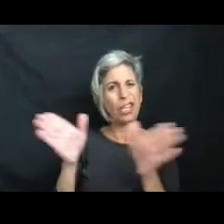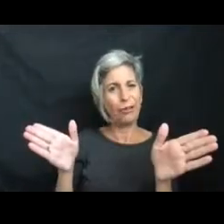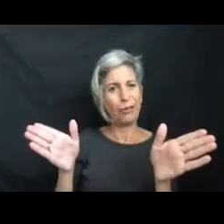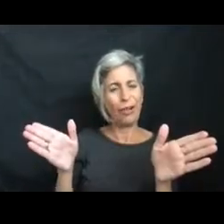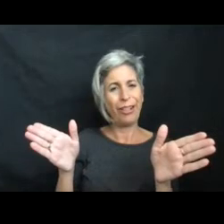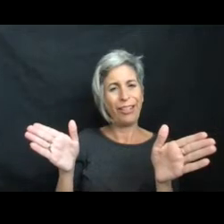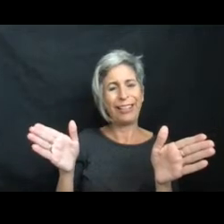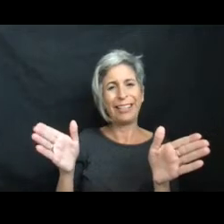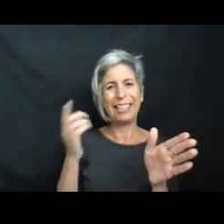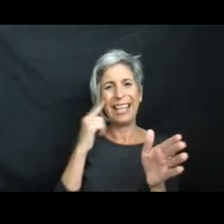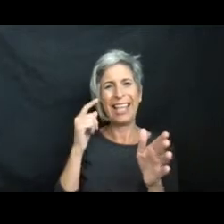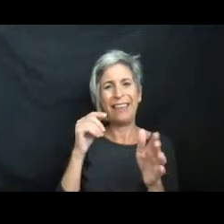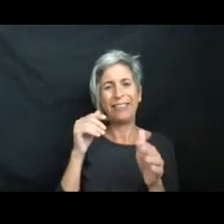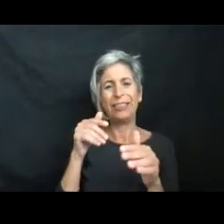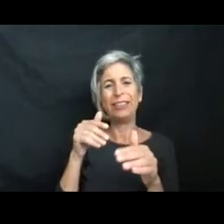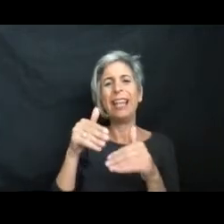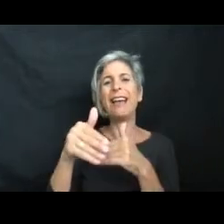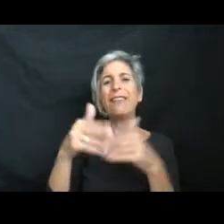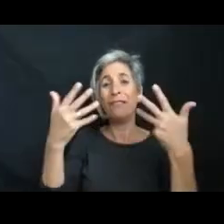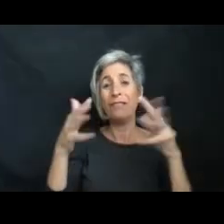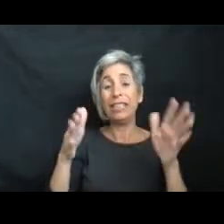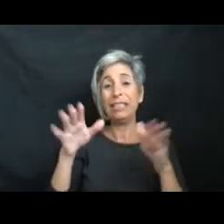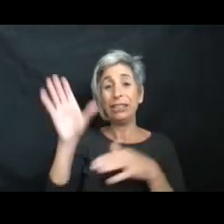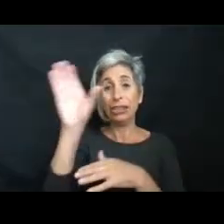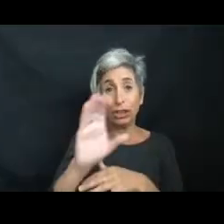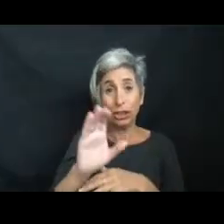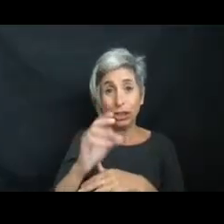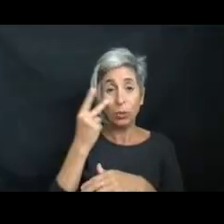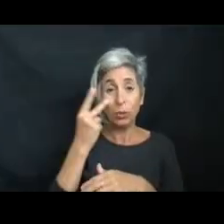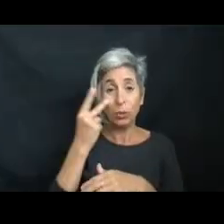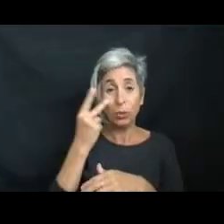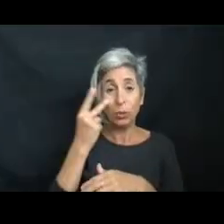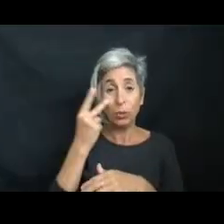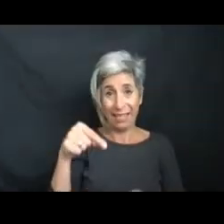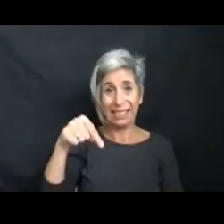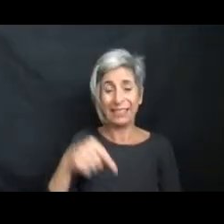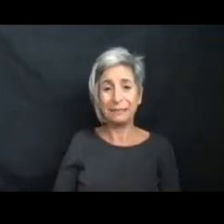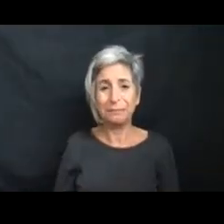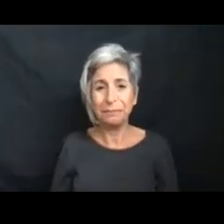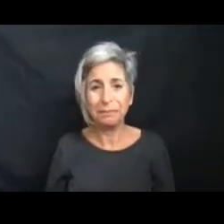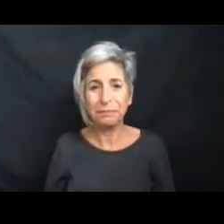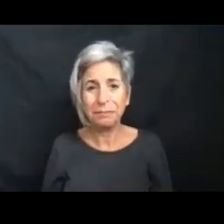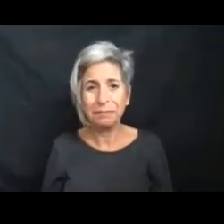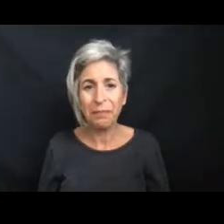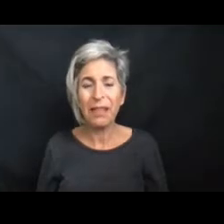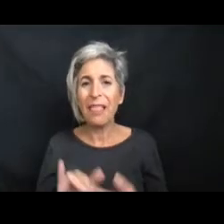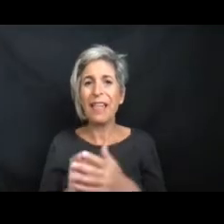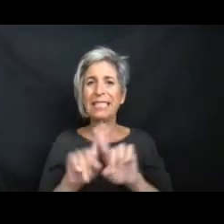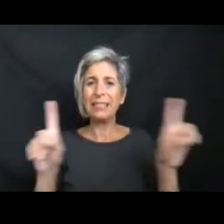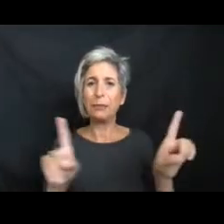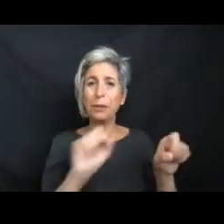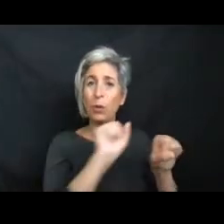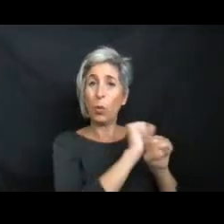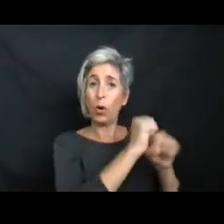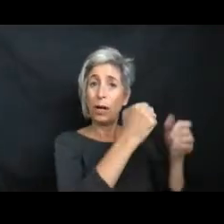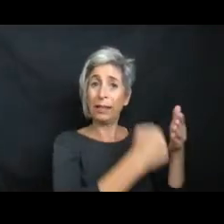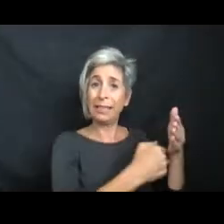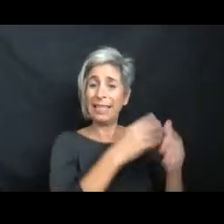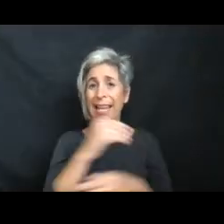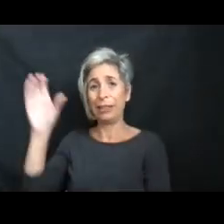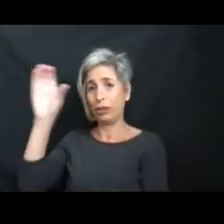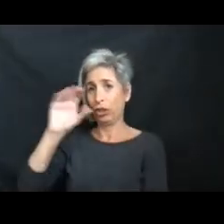So after you select search, you will have this format of a layout. So that's the difference between work list and search. Work list, you